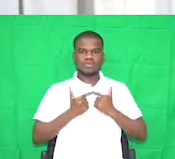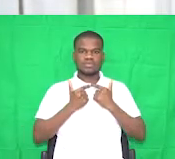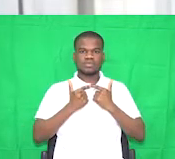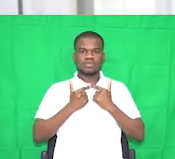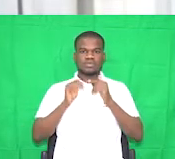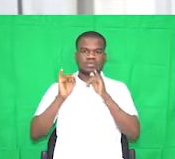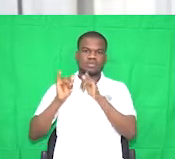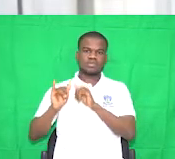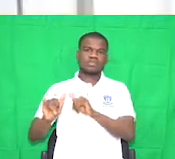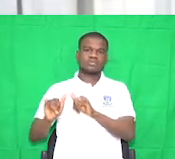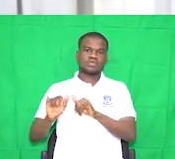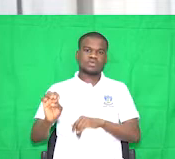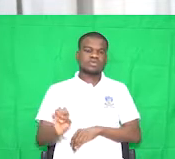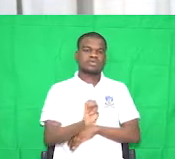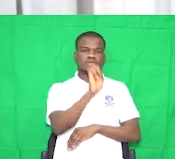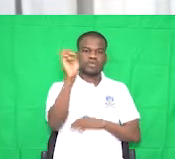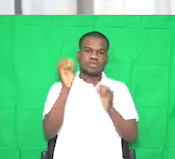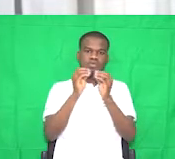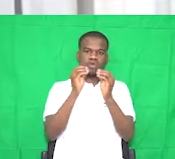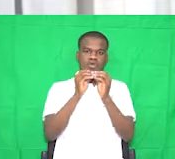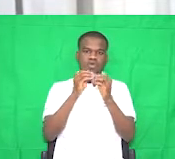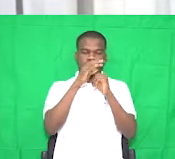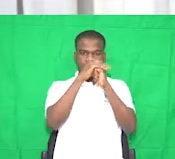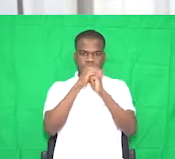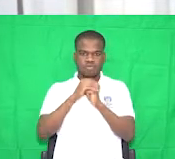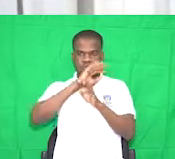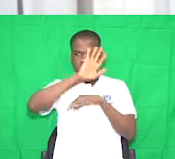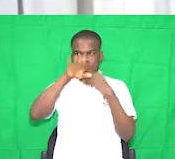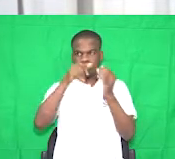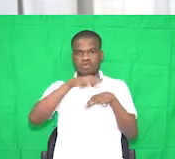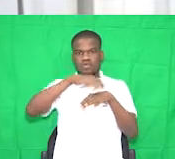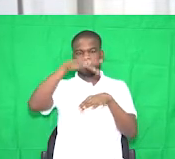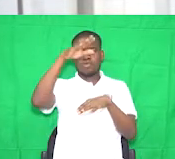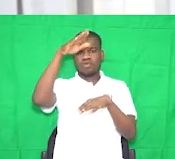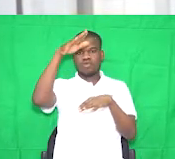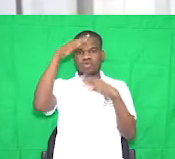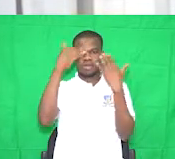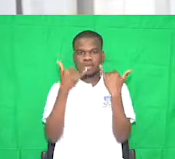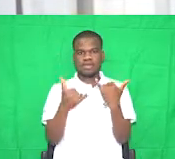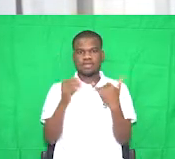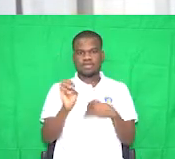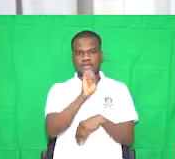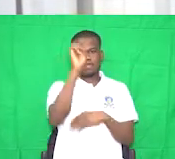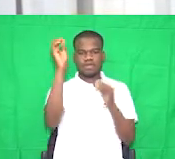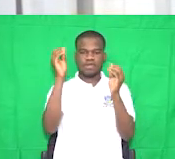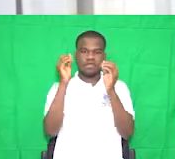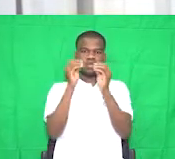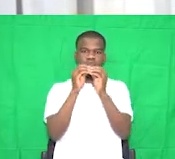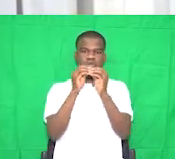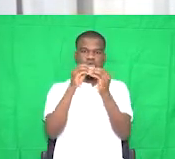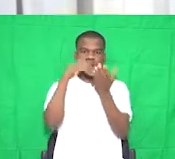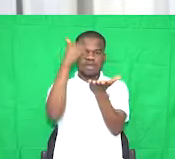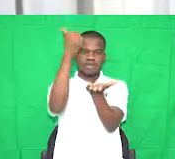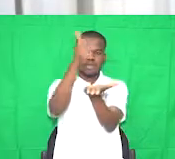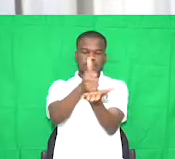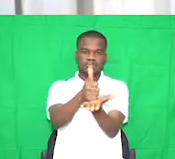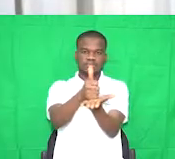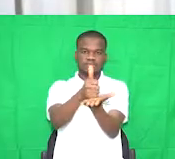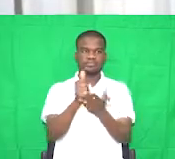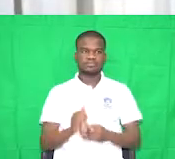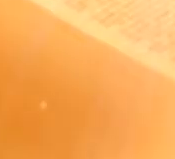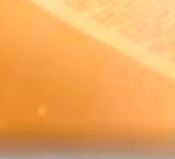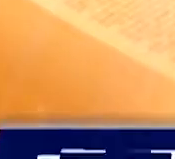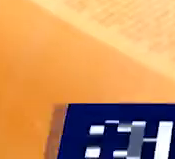and reigns and is worshipped and glorified with you and the Holy Spirit forever.